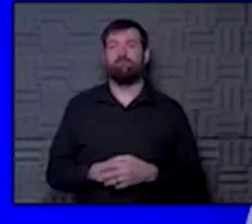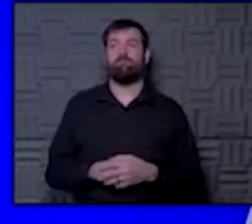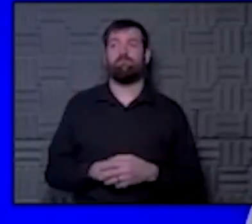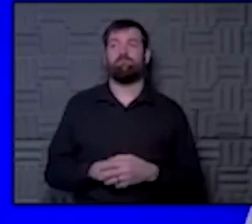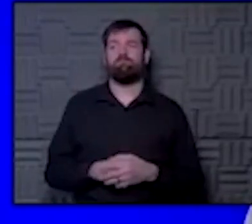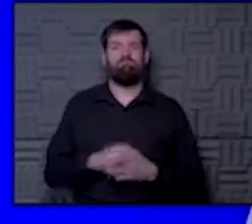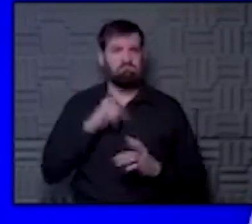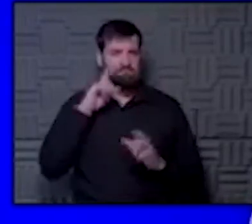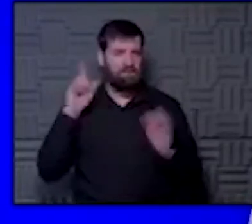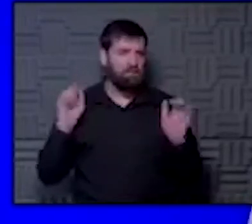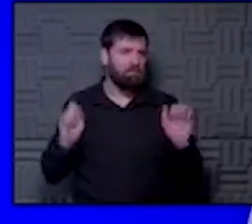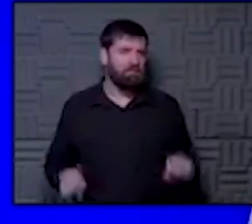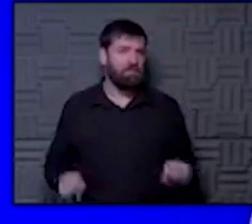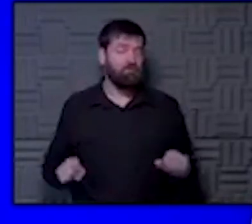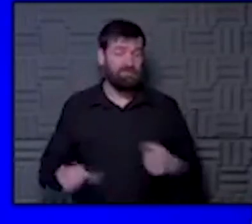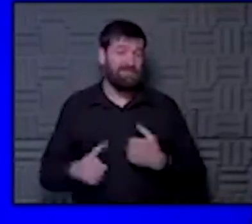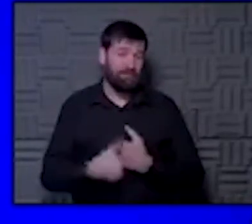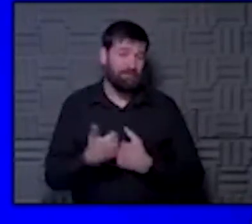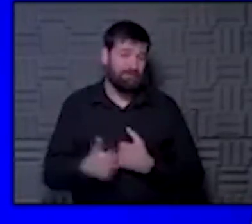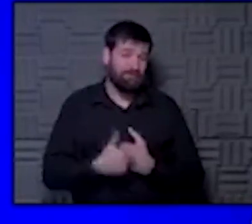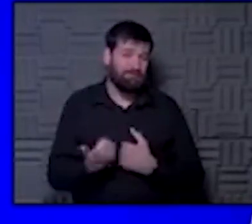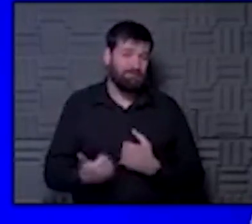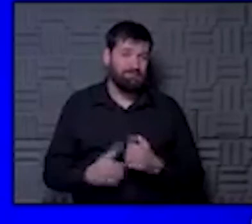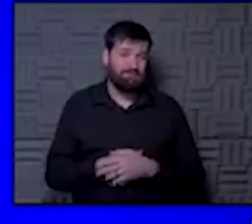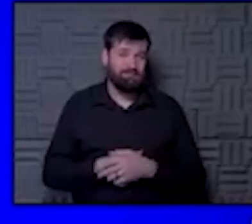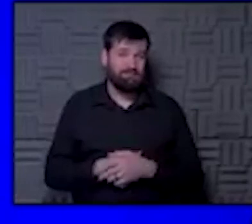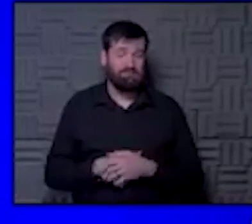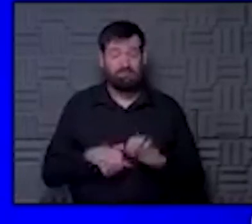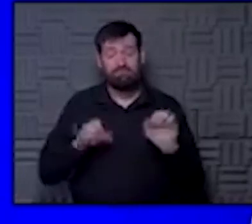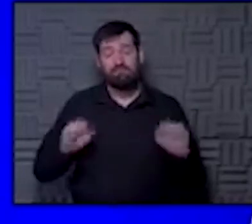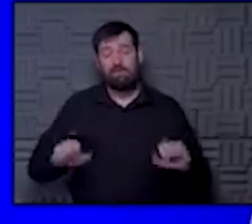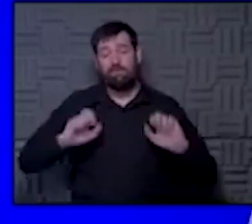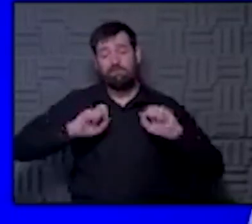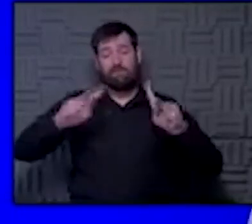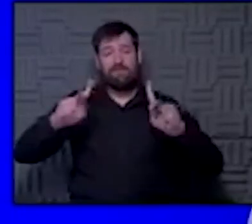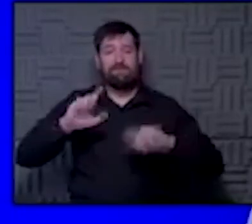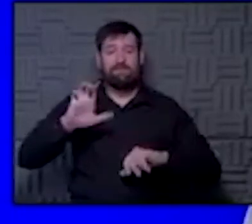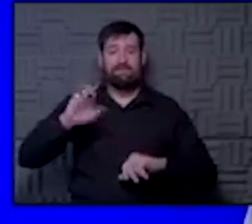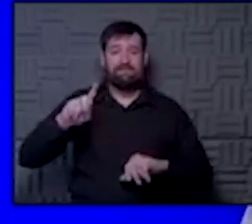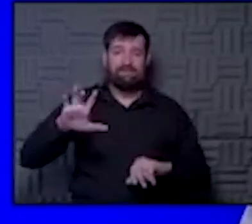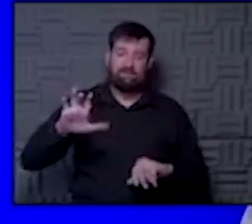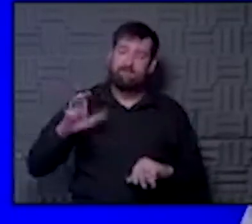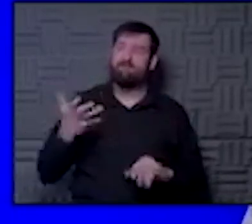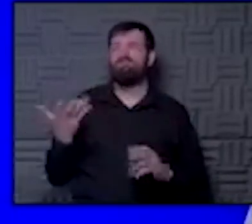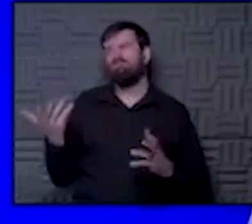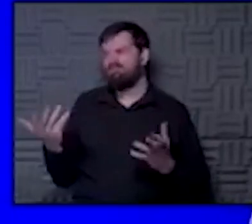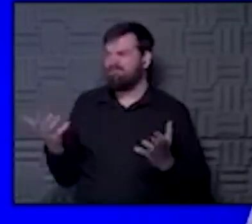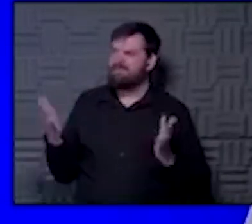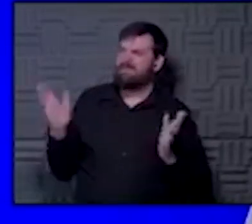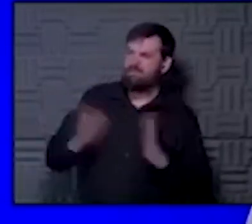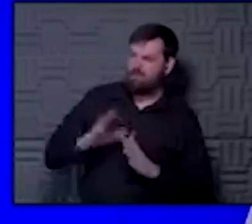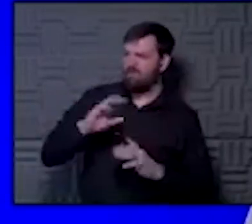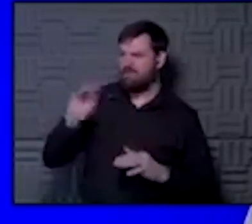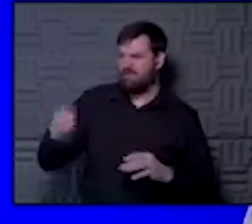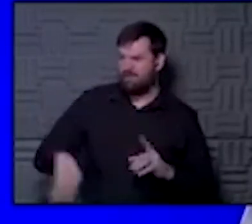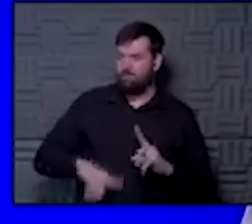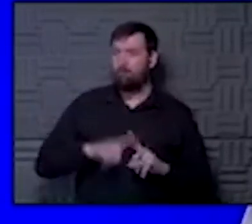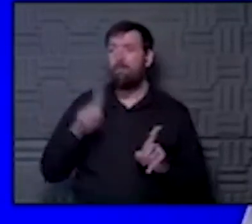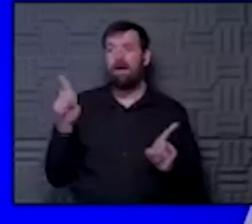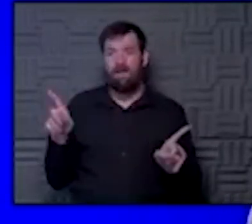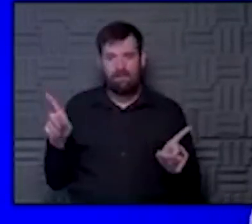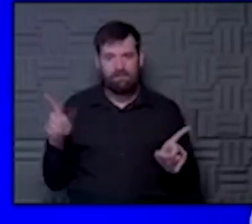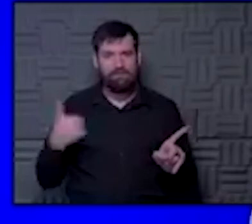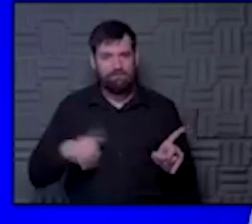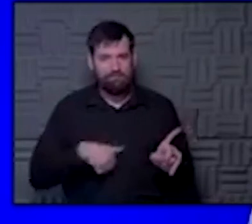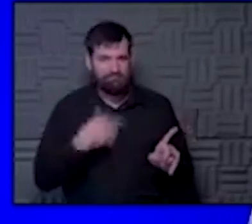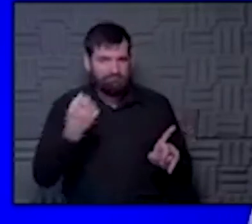I think it's potentially dangerous. You can go back to the CDC and say, well, it is a small percentage, but certainly we